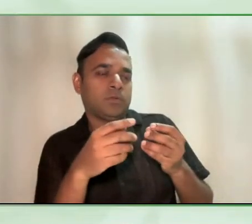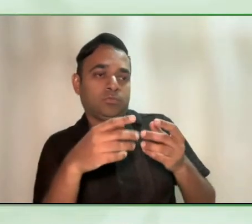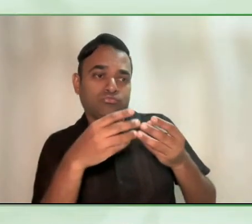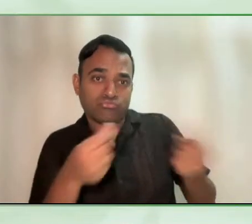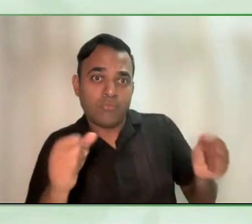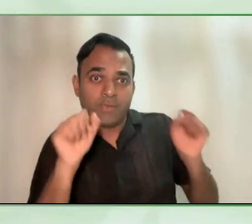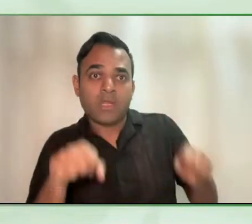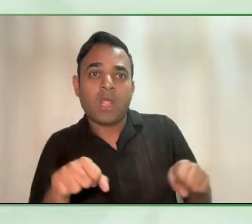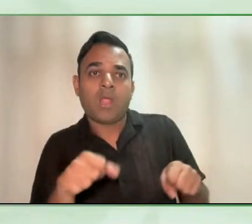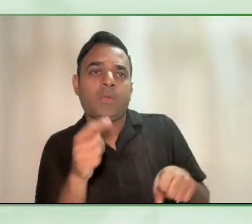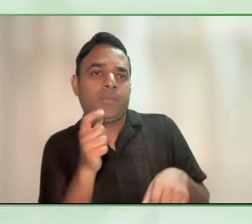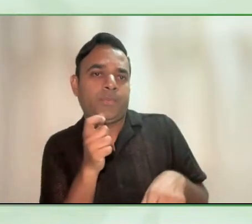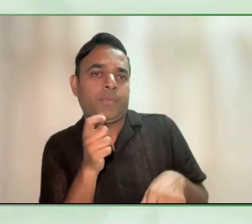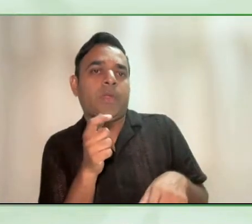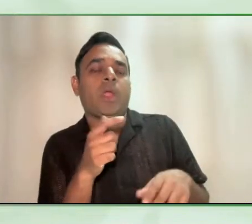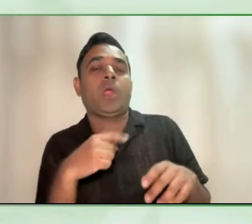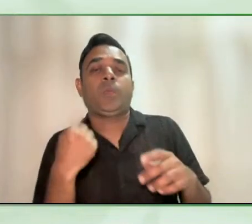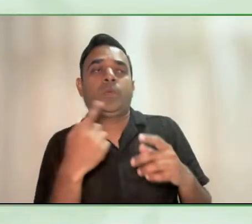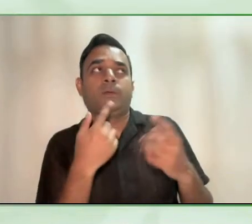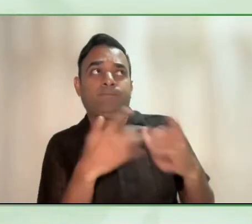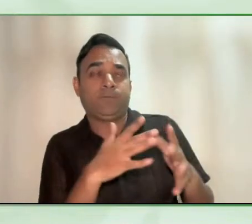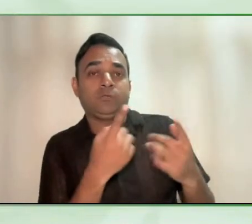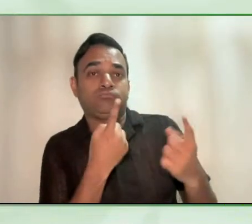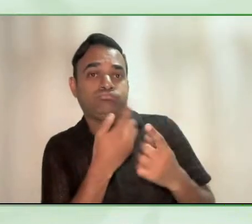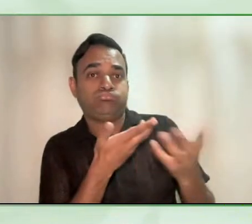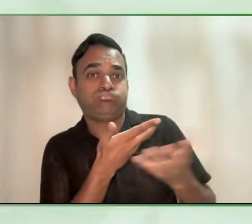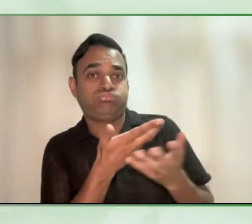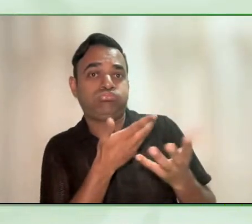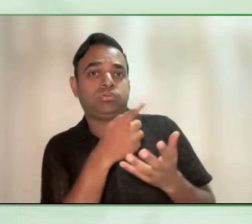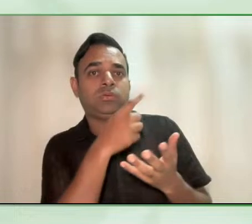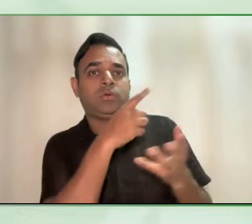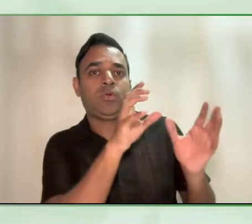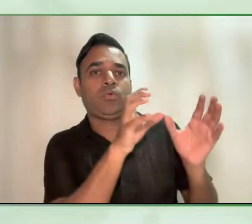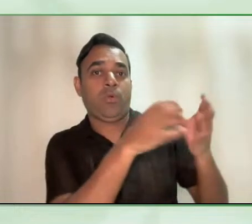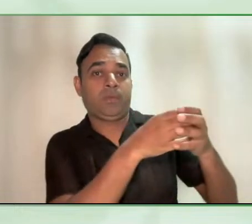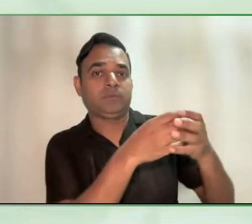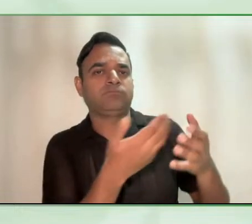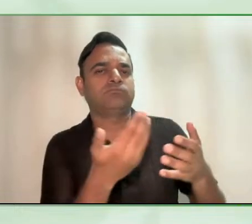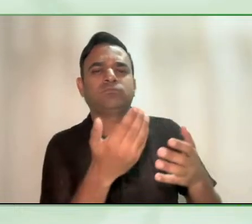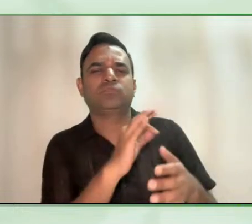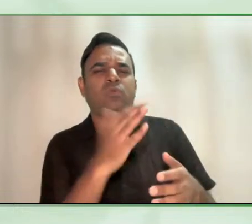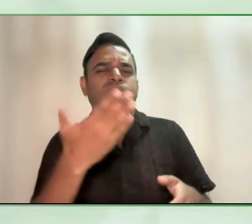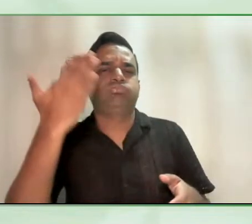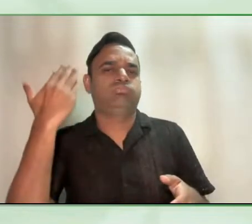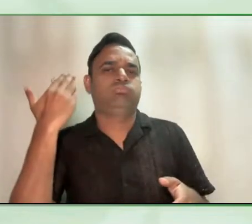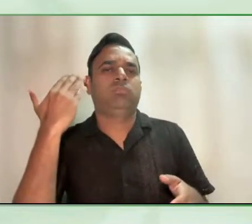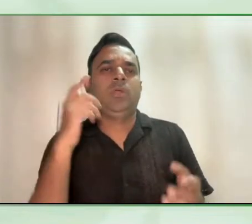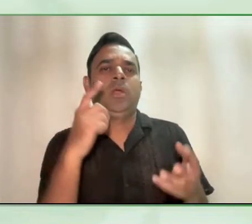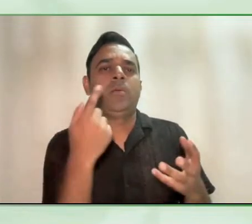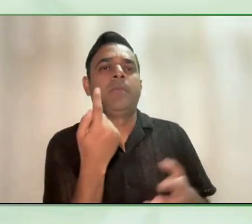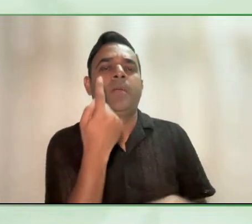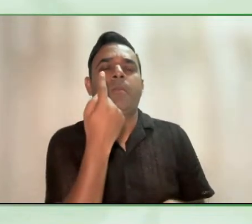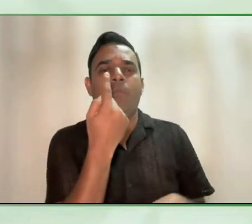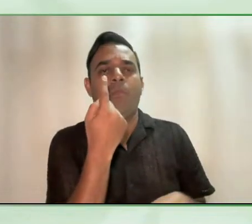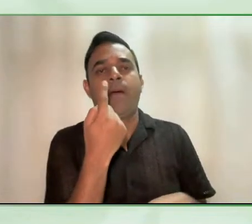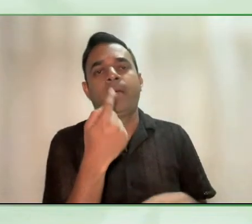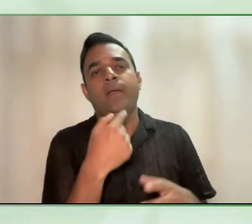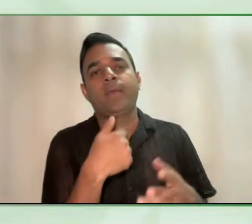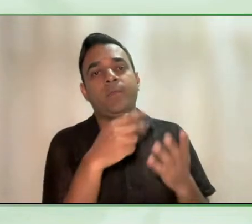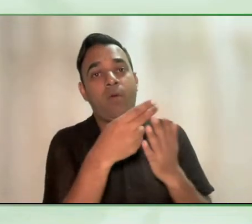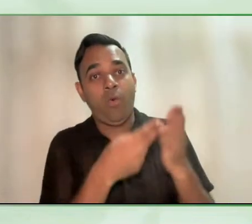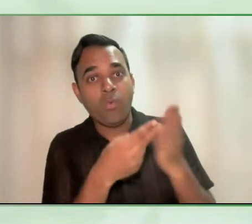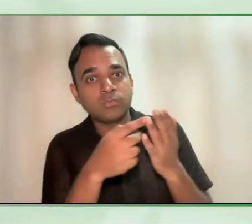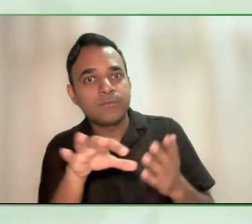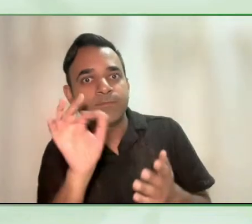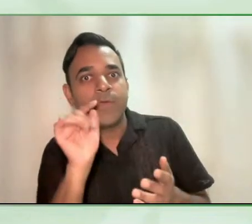that artists that I work with have been receiving letters about why they're moving outside of the country for more than 2 weeks of the